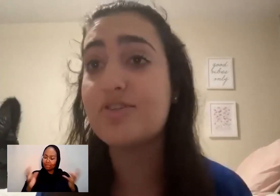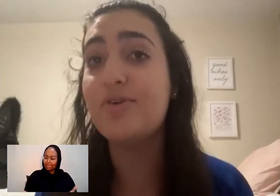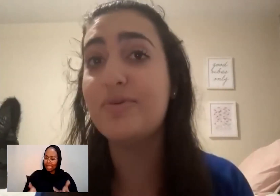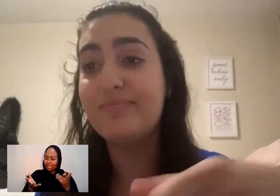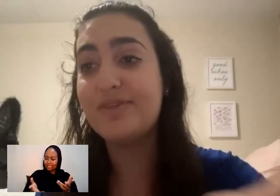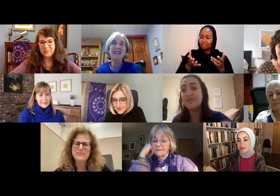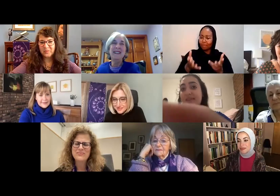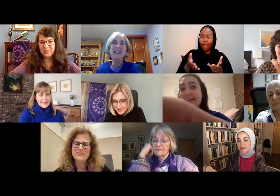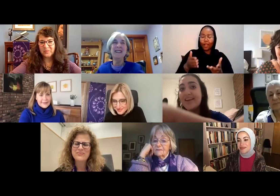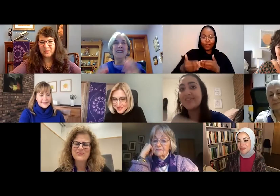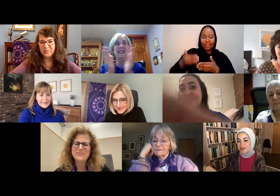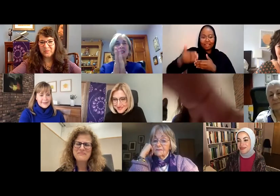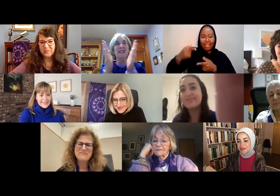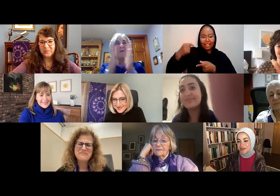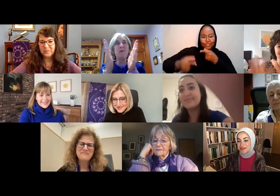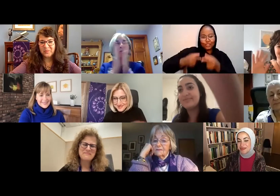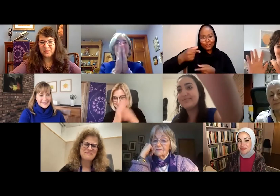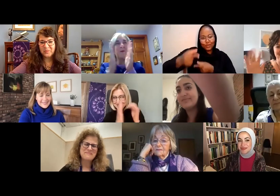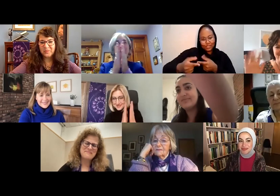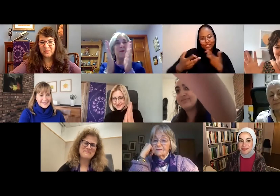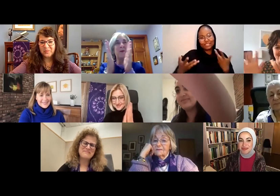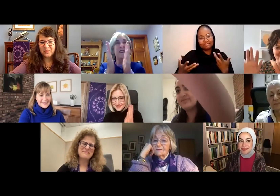peaceful pursuit. So thank you.